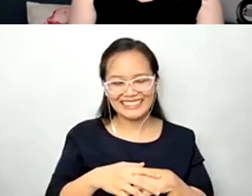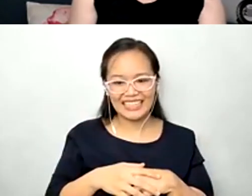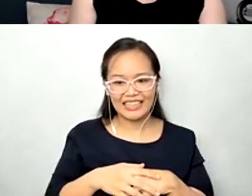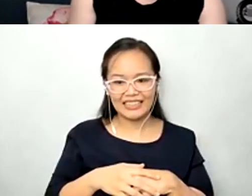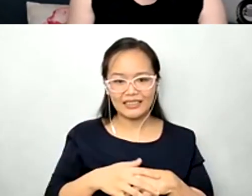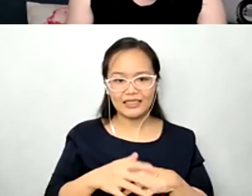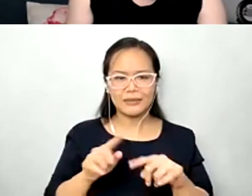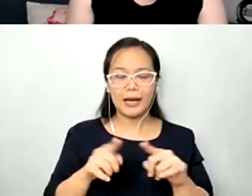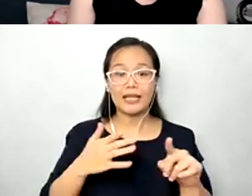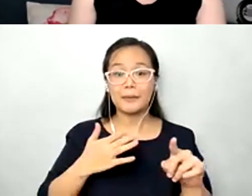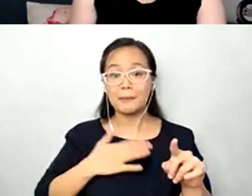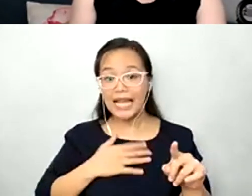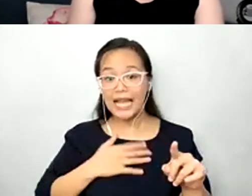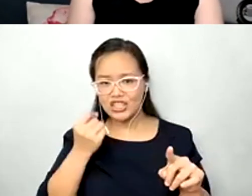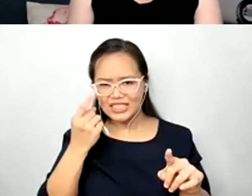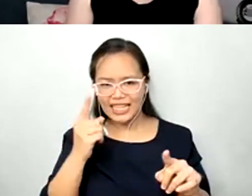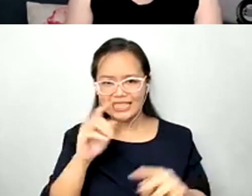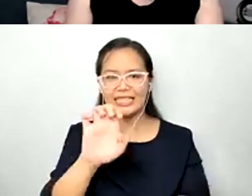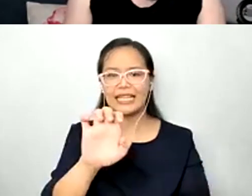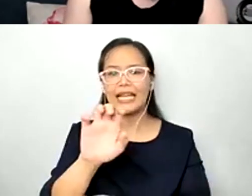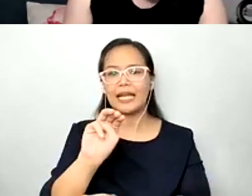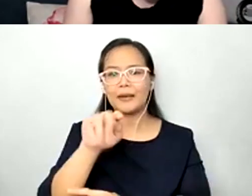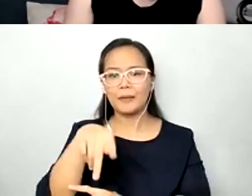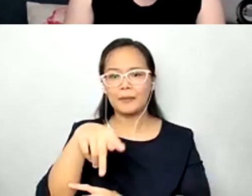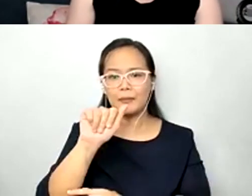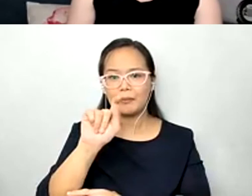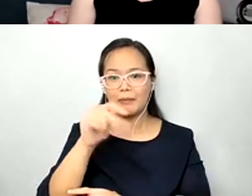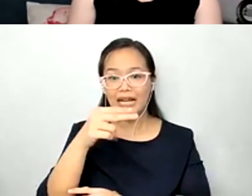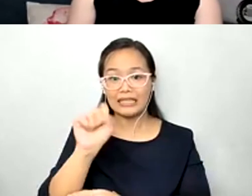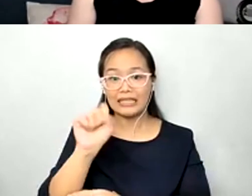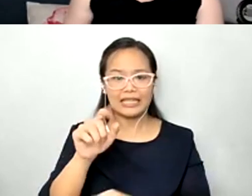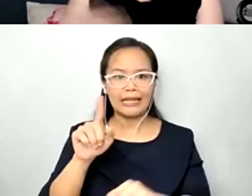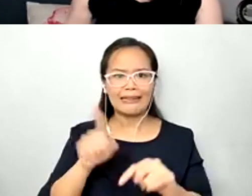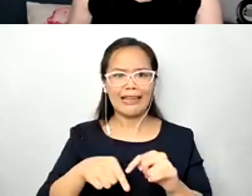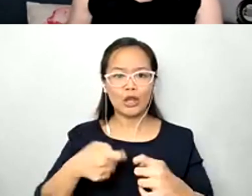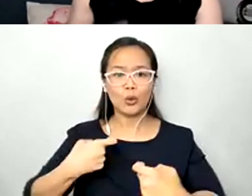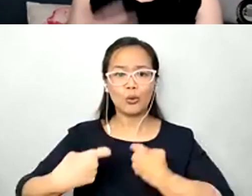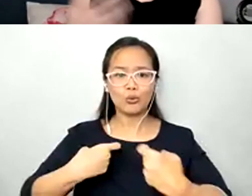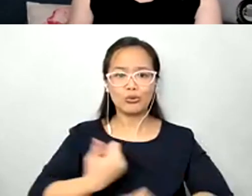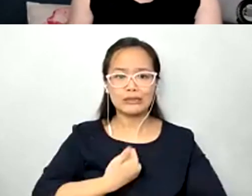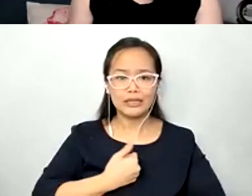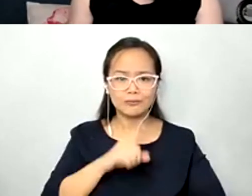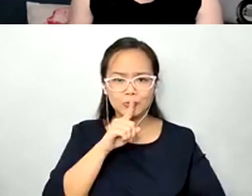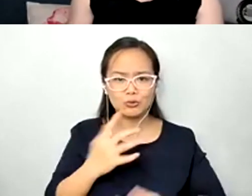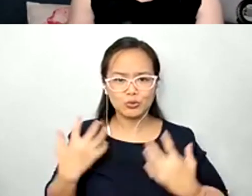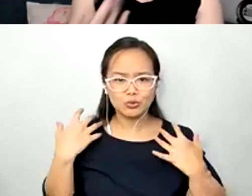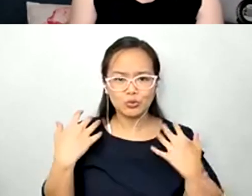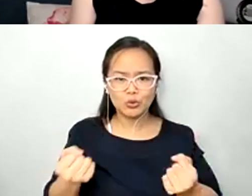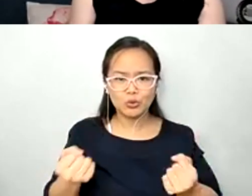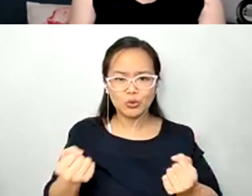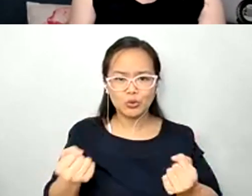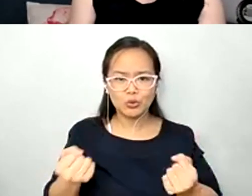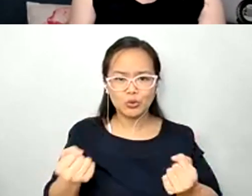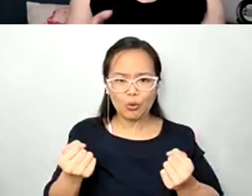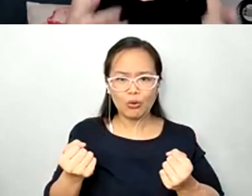way I understand it, empaths cannot help themselves. They feel strongly about things.